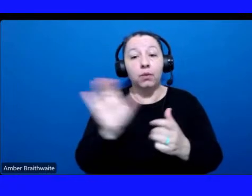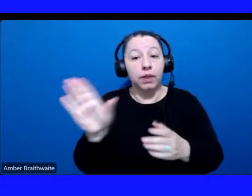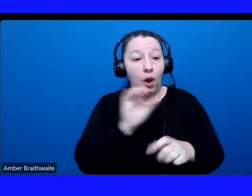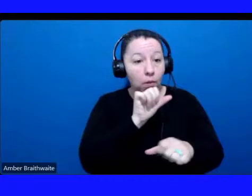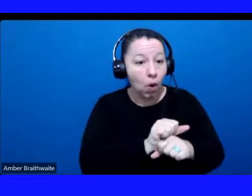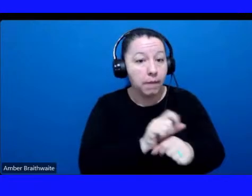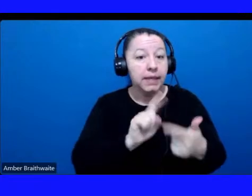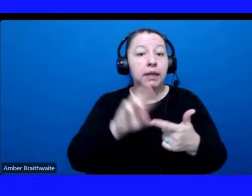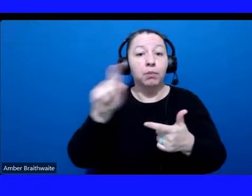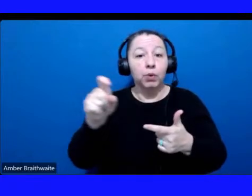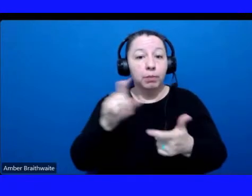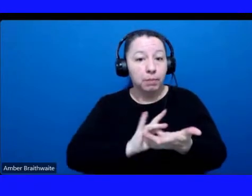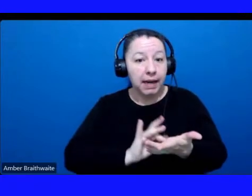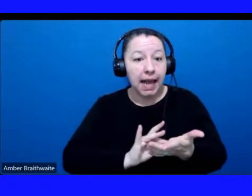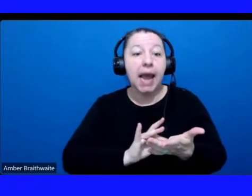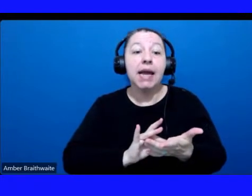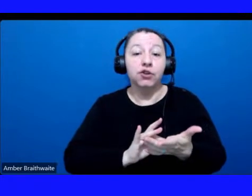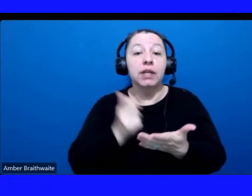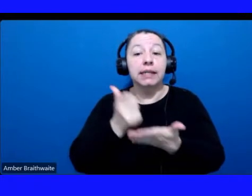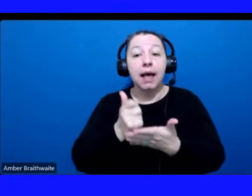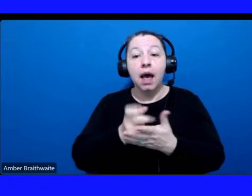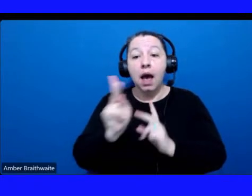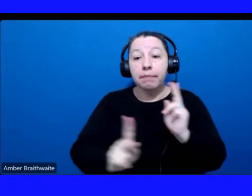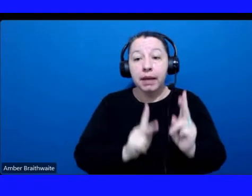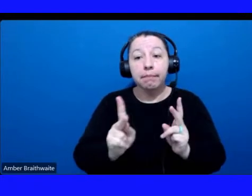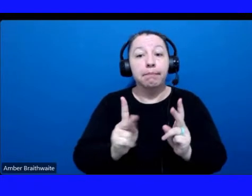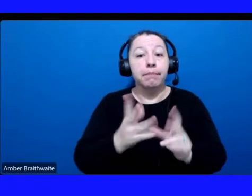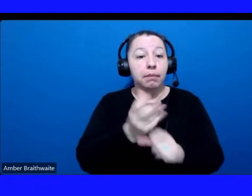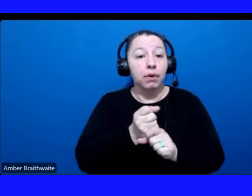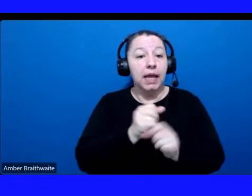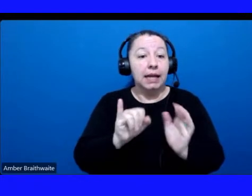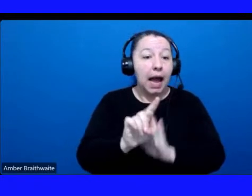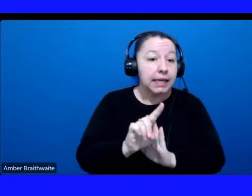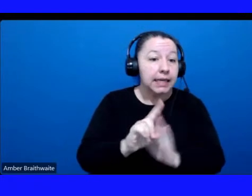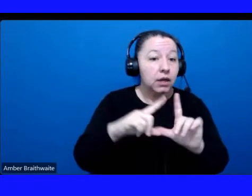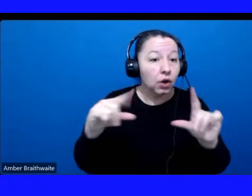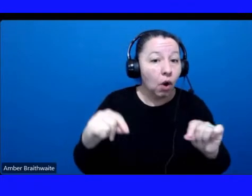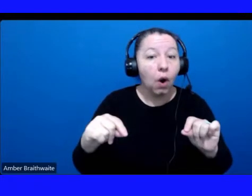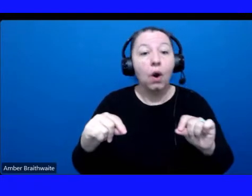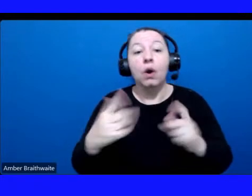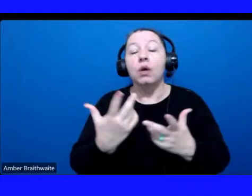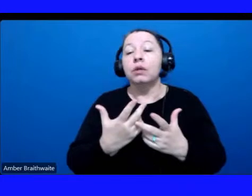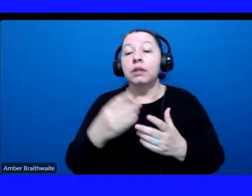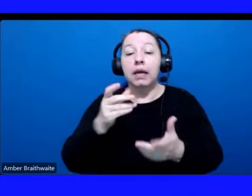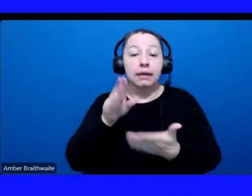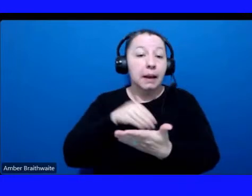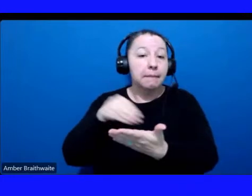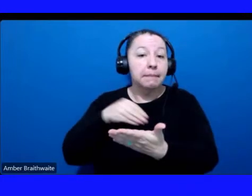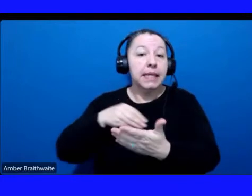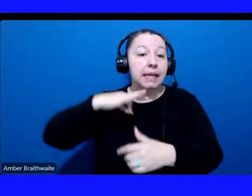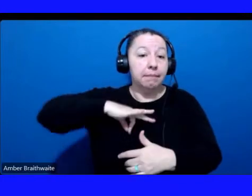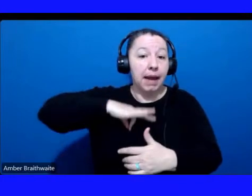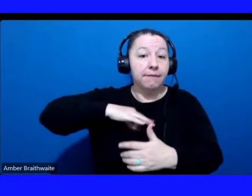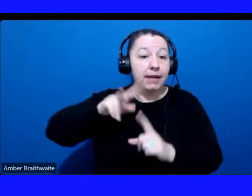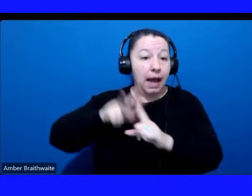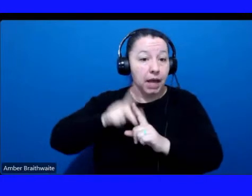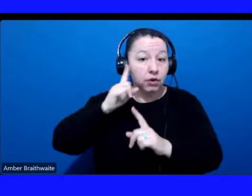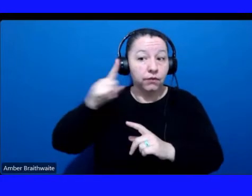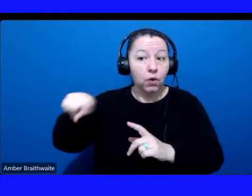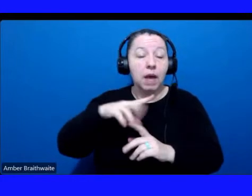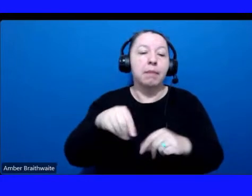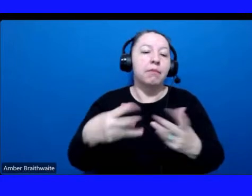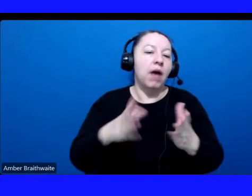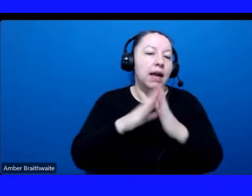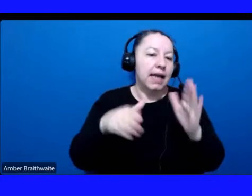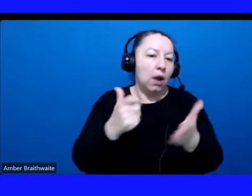support available for clients on evenings and weekends. CHS is the primary referral agency for Cran services, and